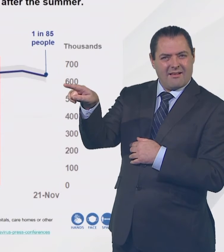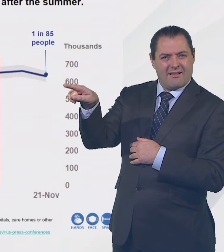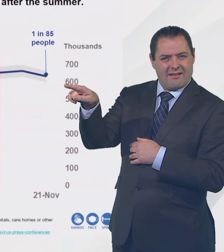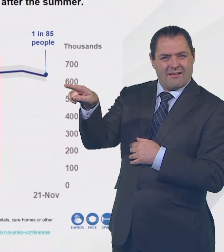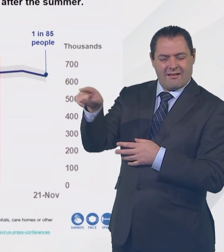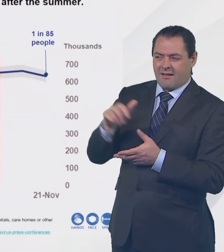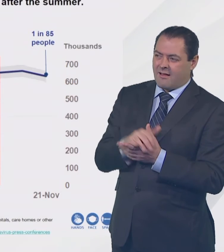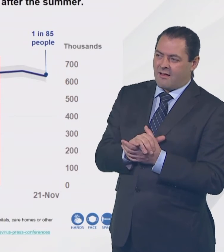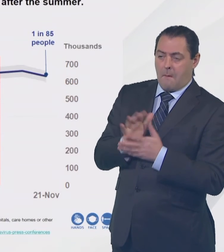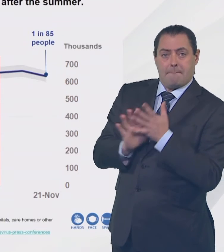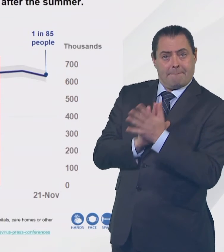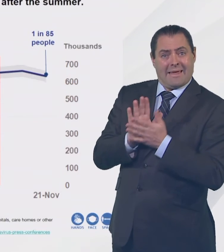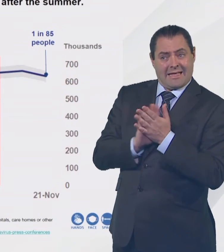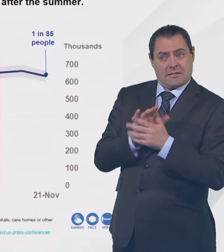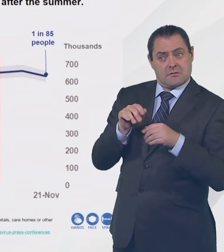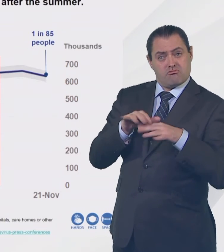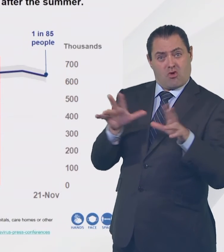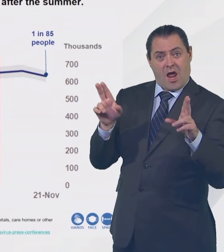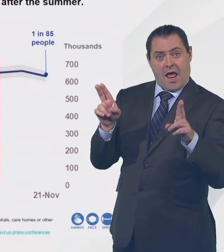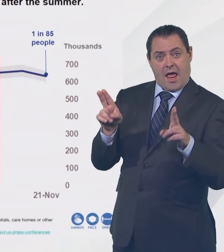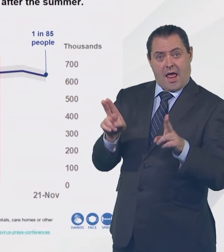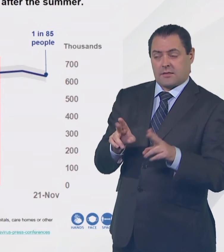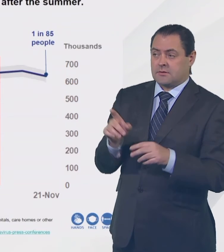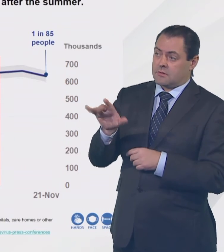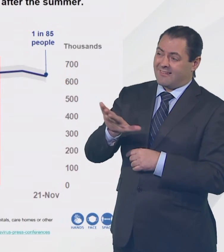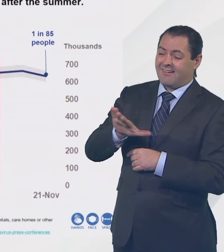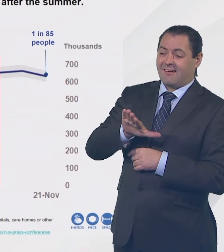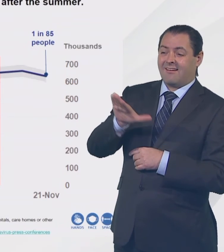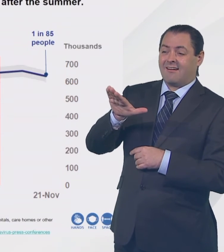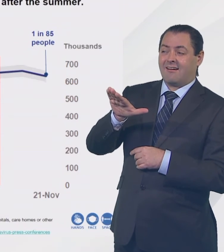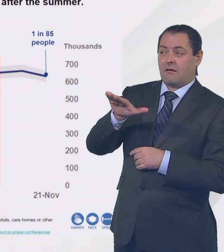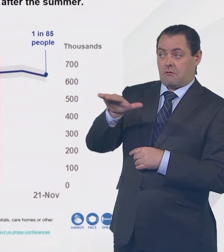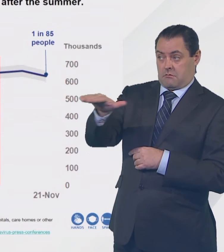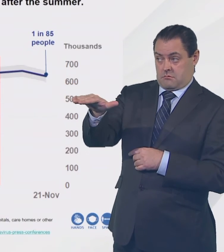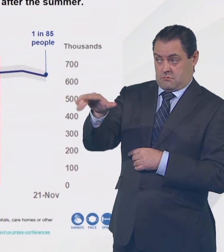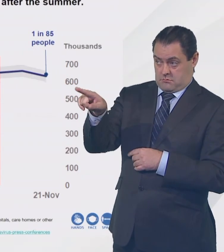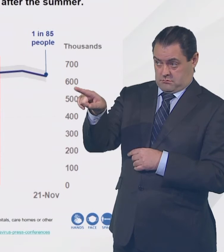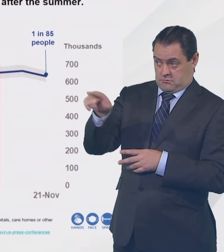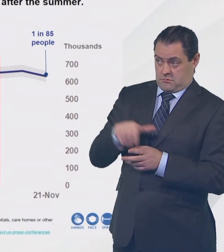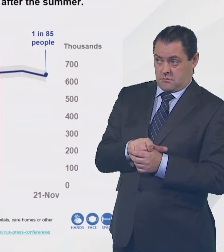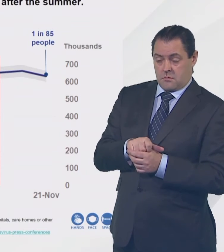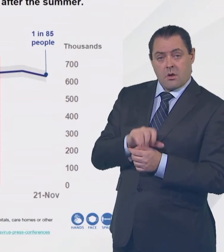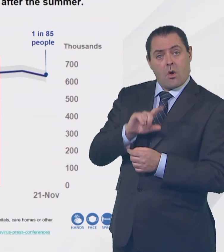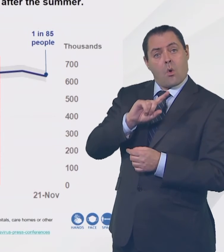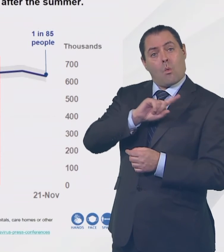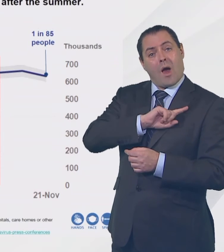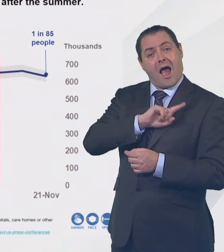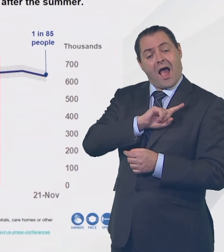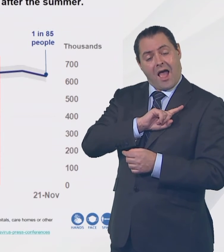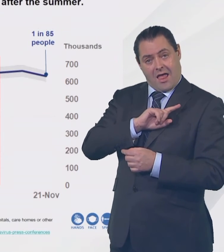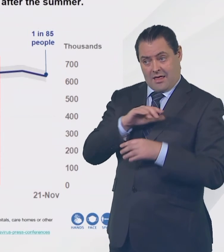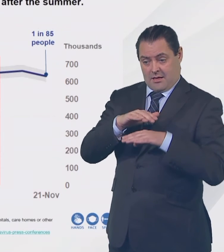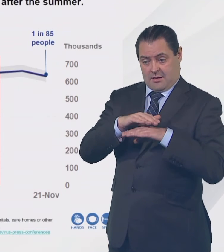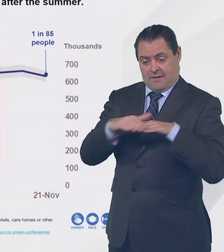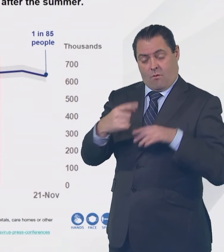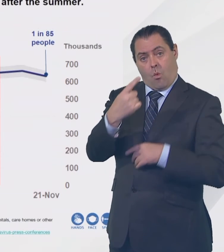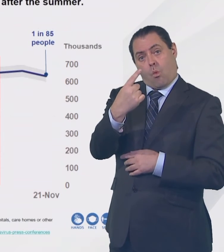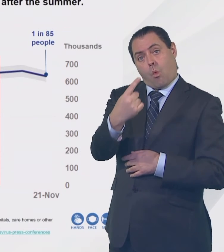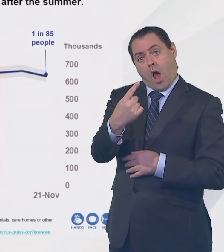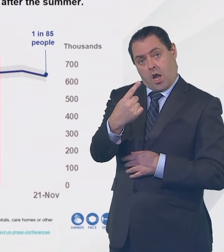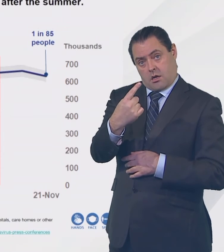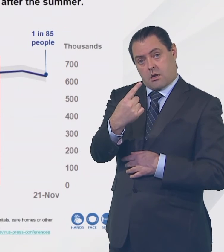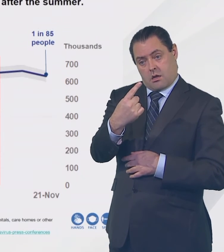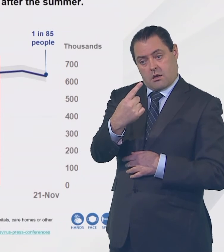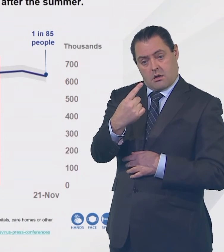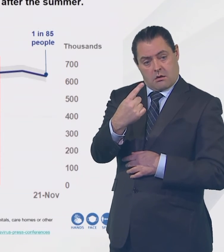So the rate of increase came down. And the reason for this is that in Tier 1, we saw